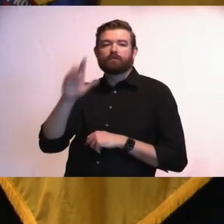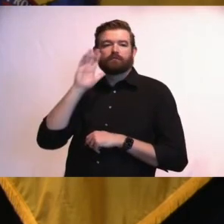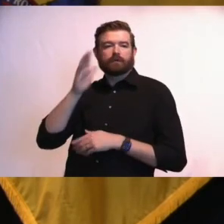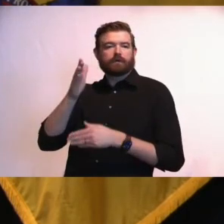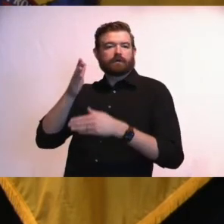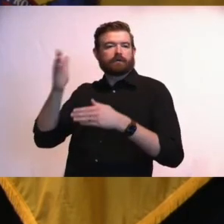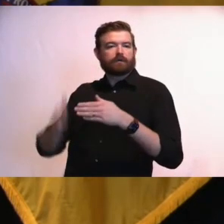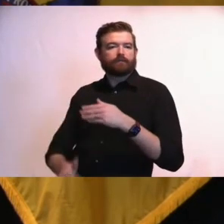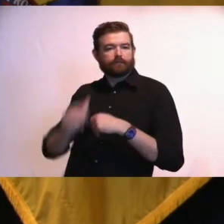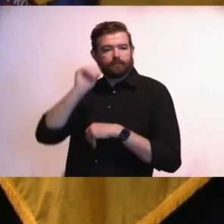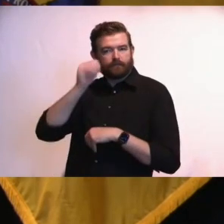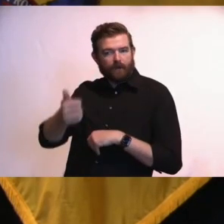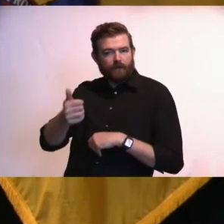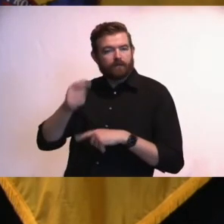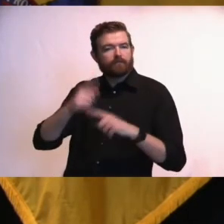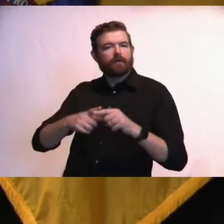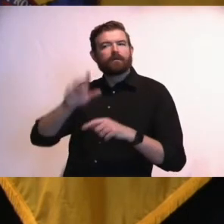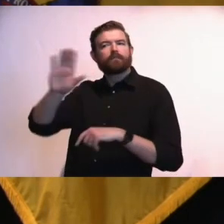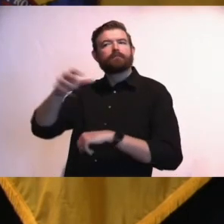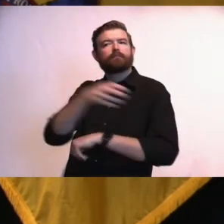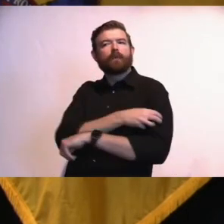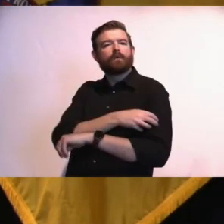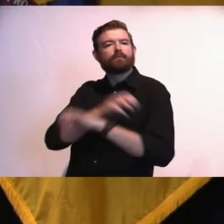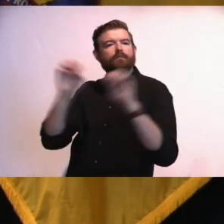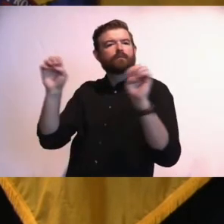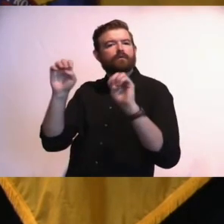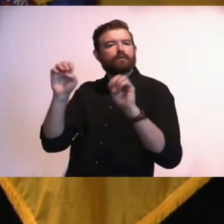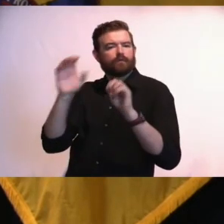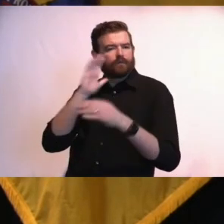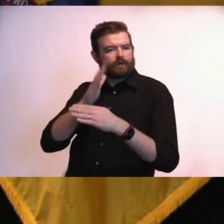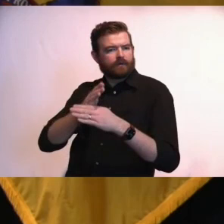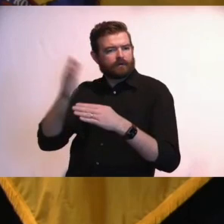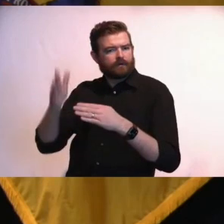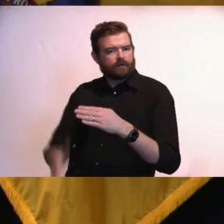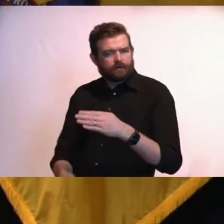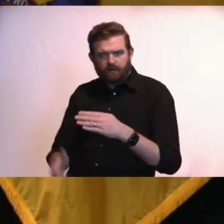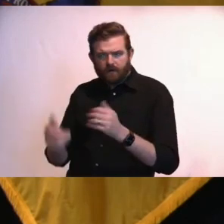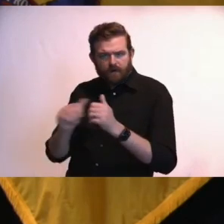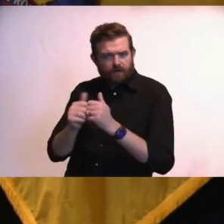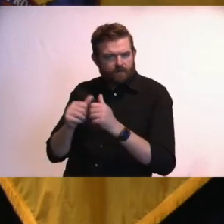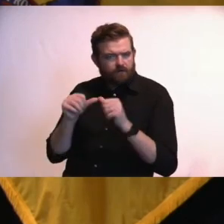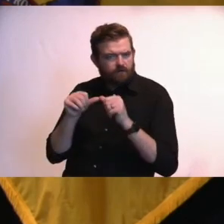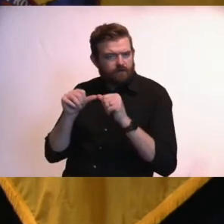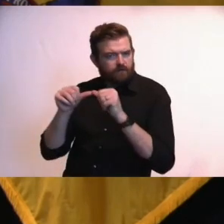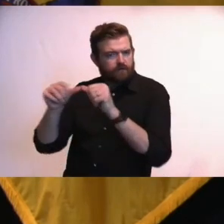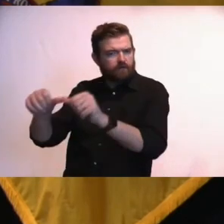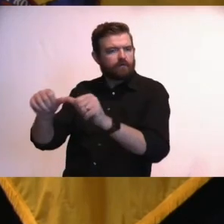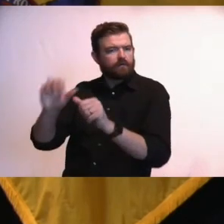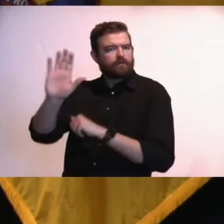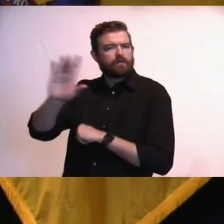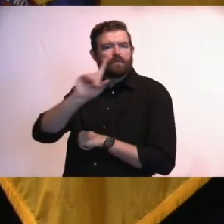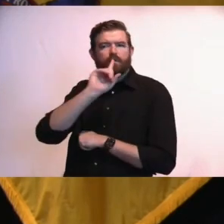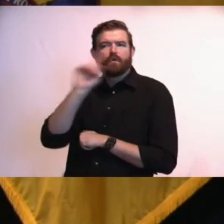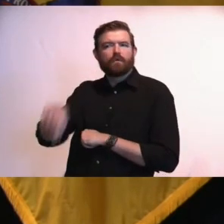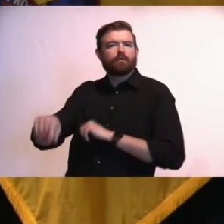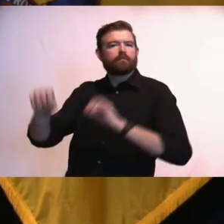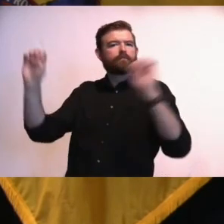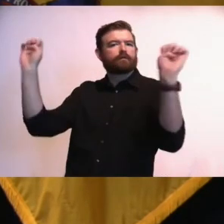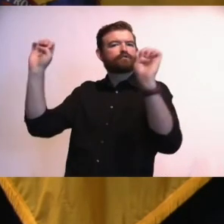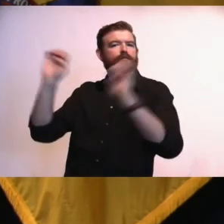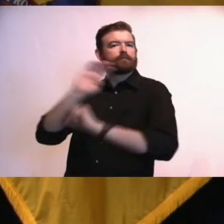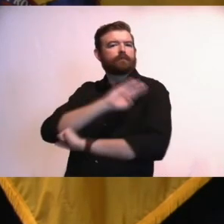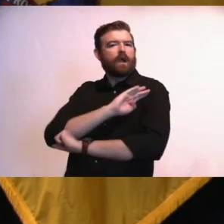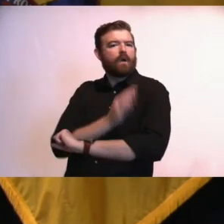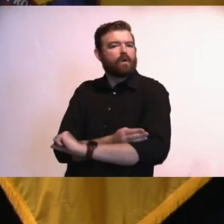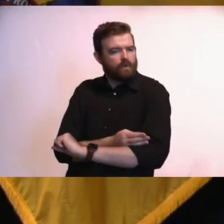on keeping it in place, as well as other executive orders that rely on your emergency powers? Do you plan on reinstating the public